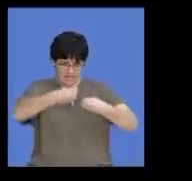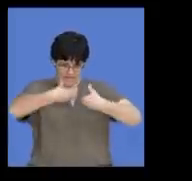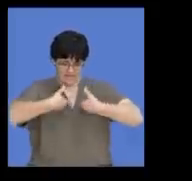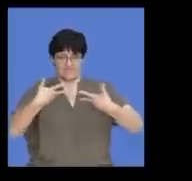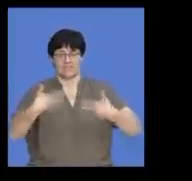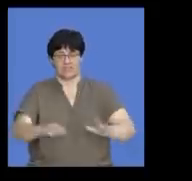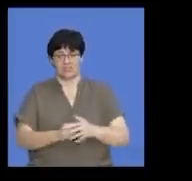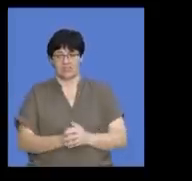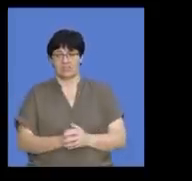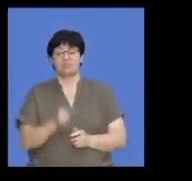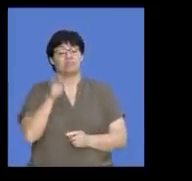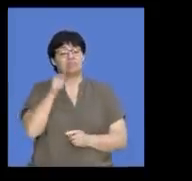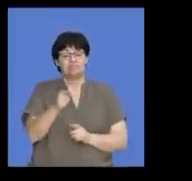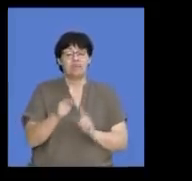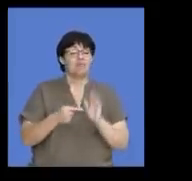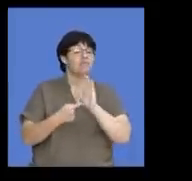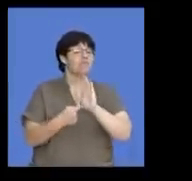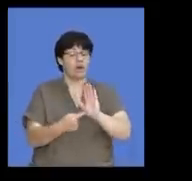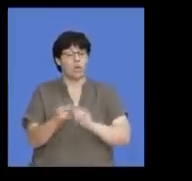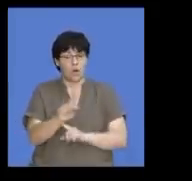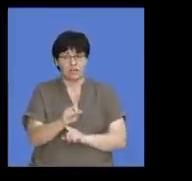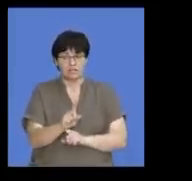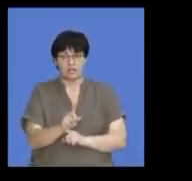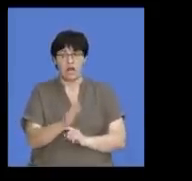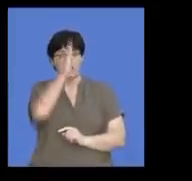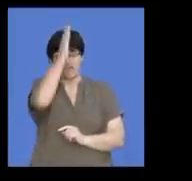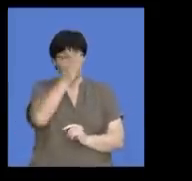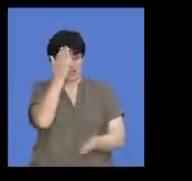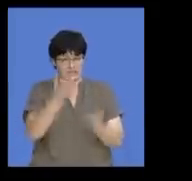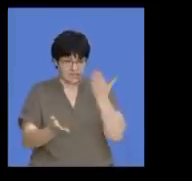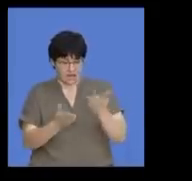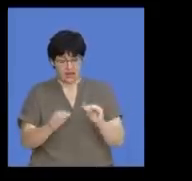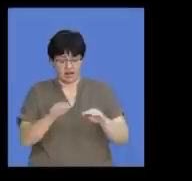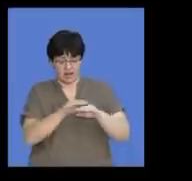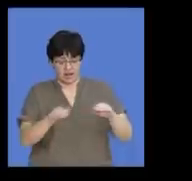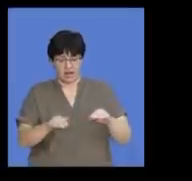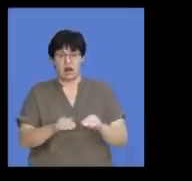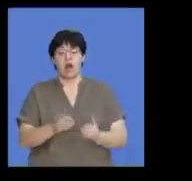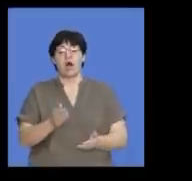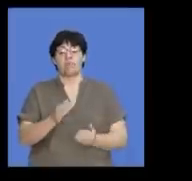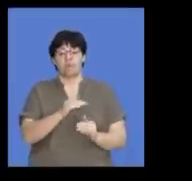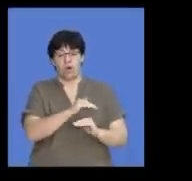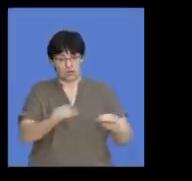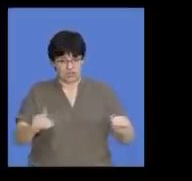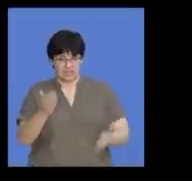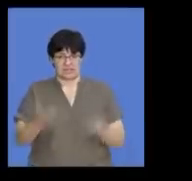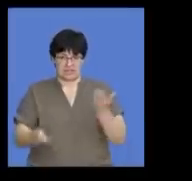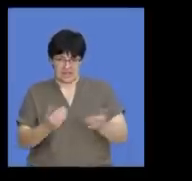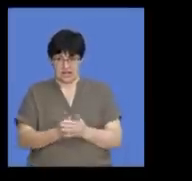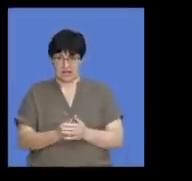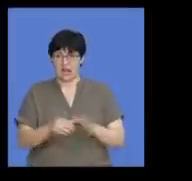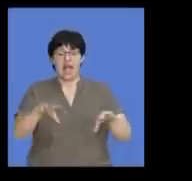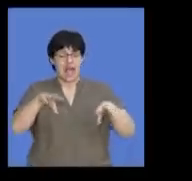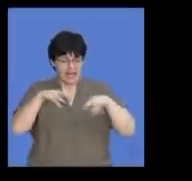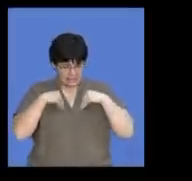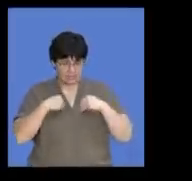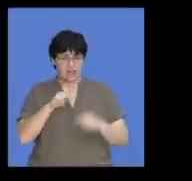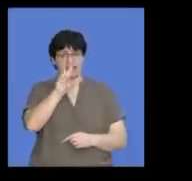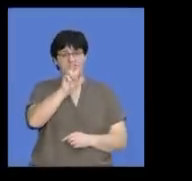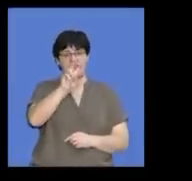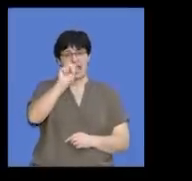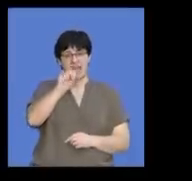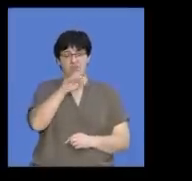our formula for vertical exaggeration, vertical scale over horizontal scale. It's acceptable to write